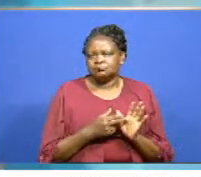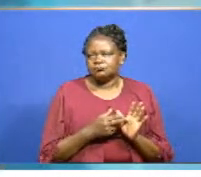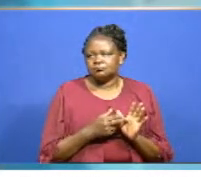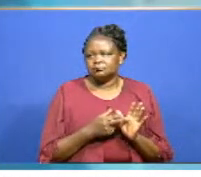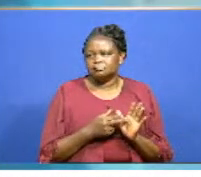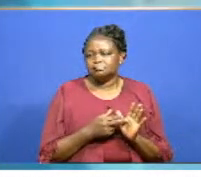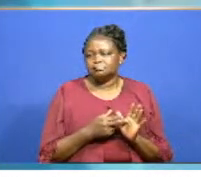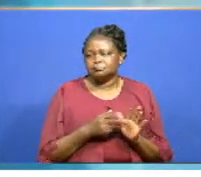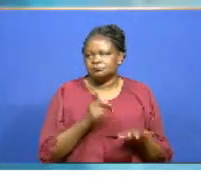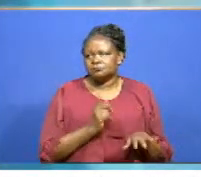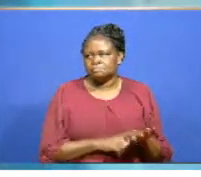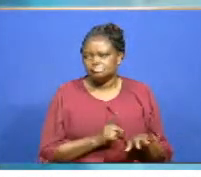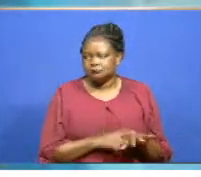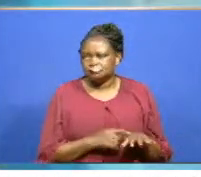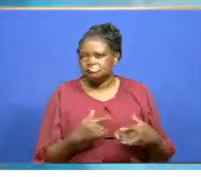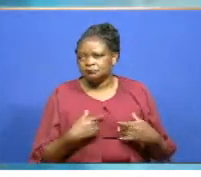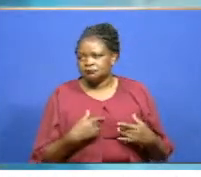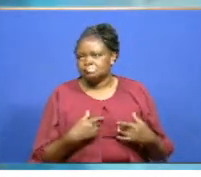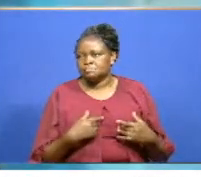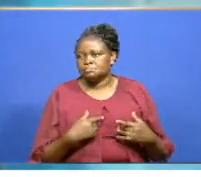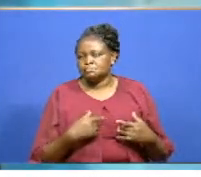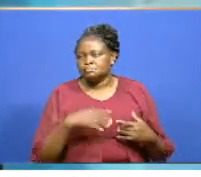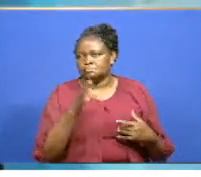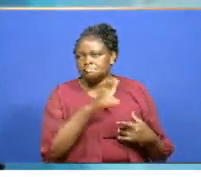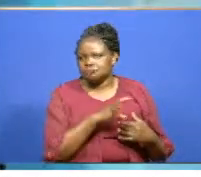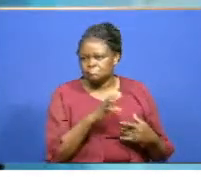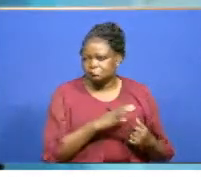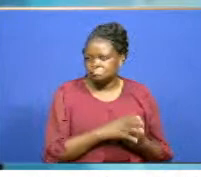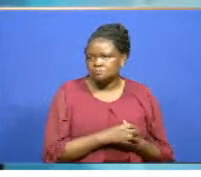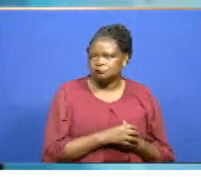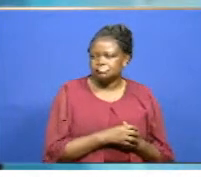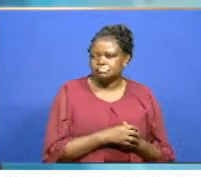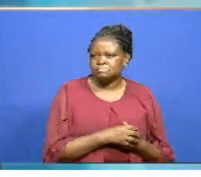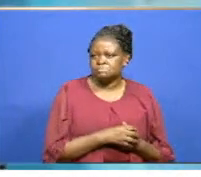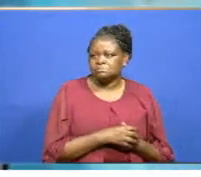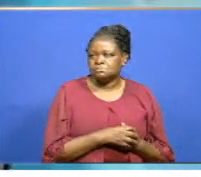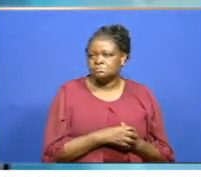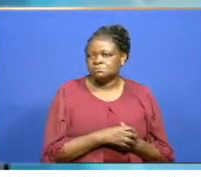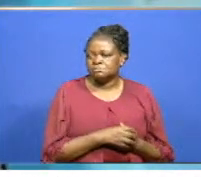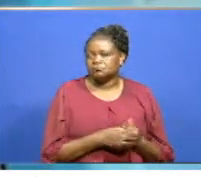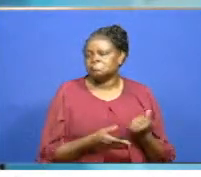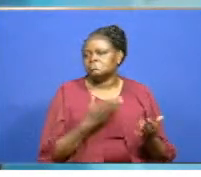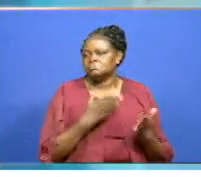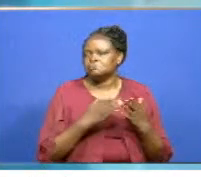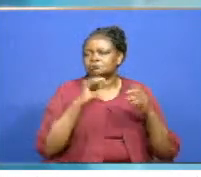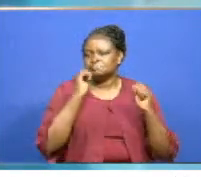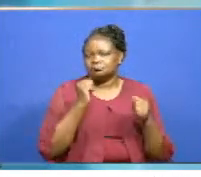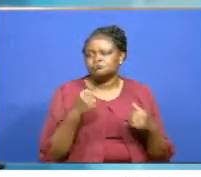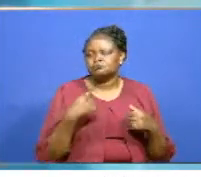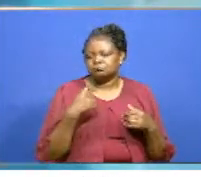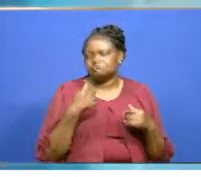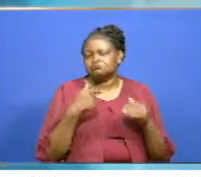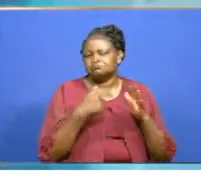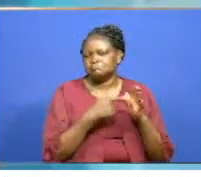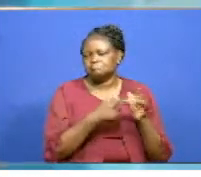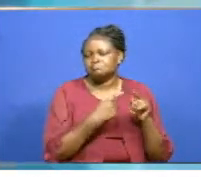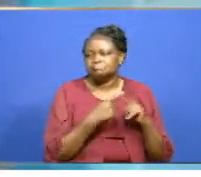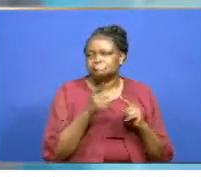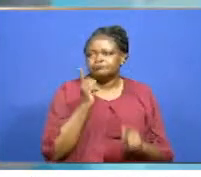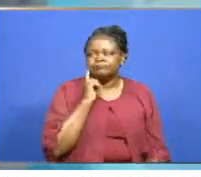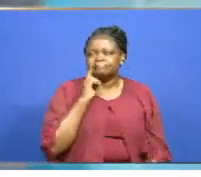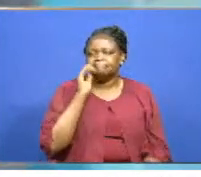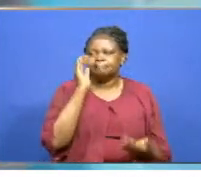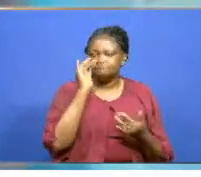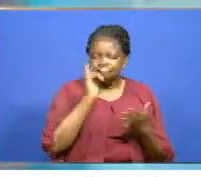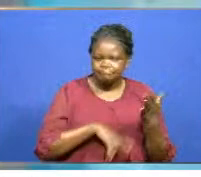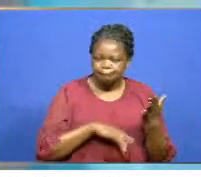and even, yes, they have a candidate also in Matungu, may have that indication. But tomorrow, what we expect